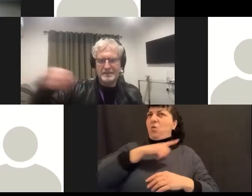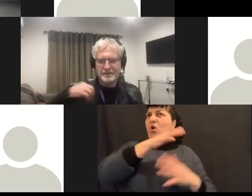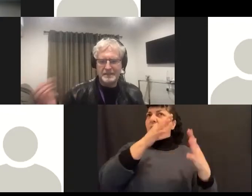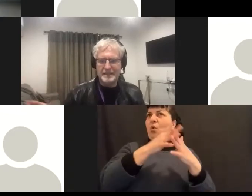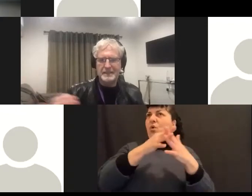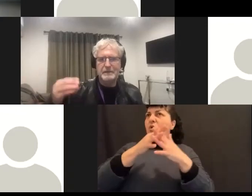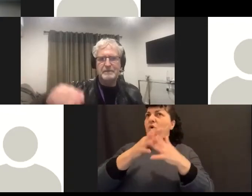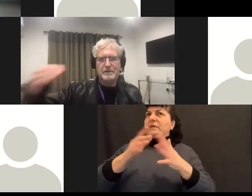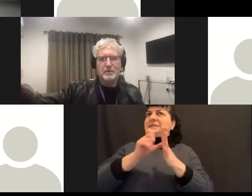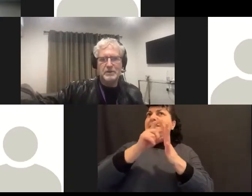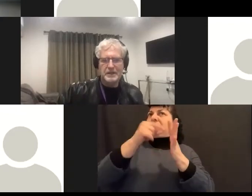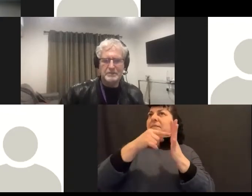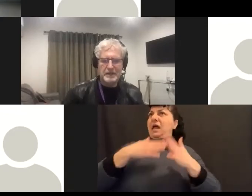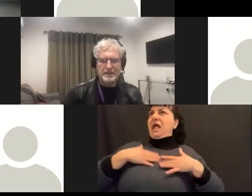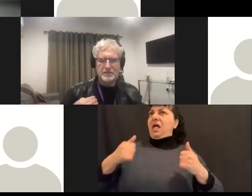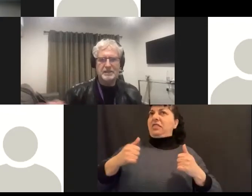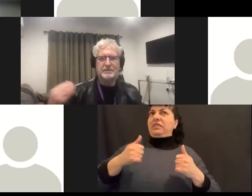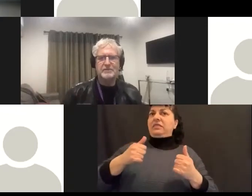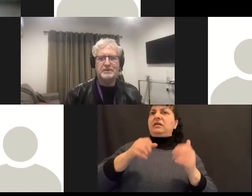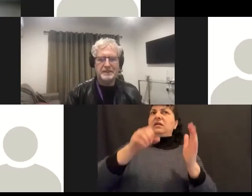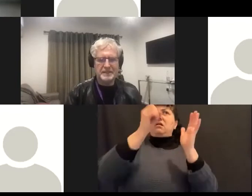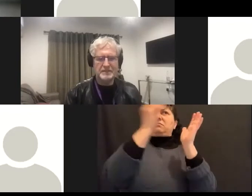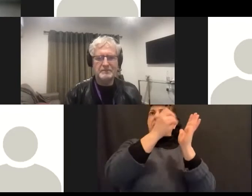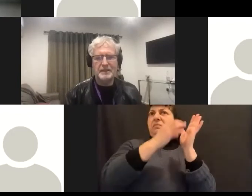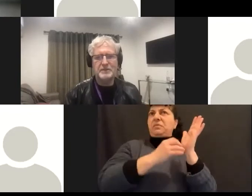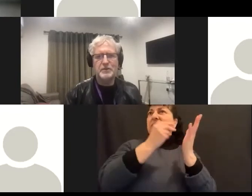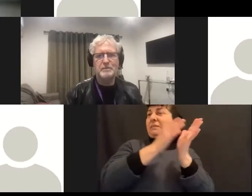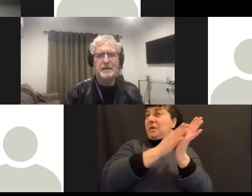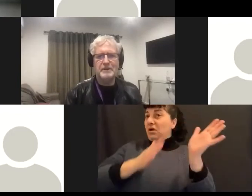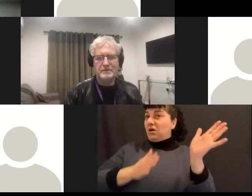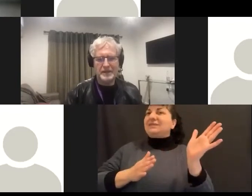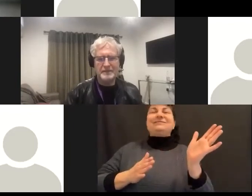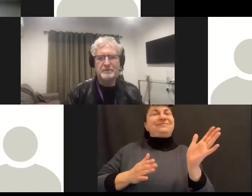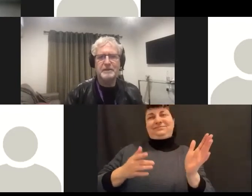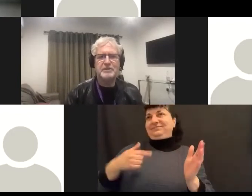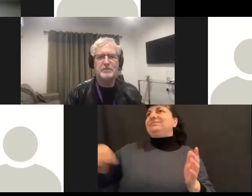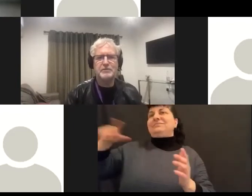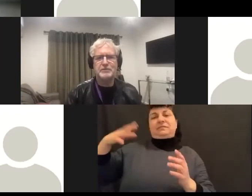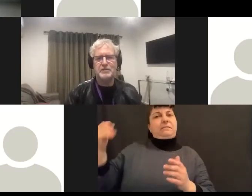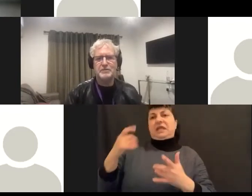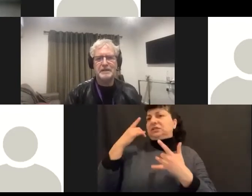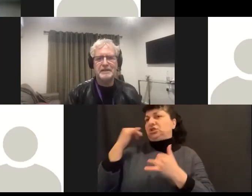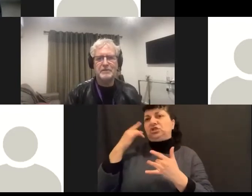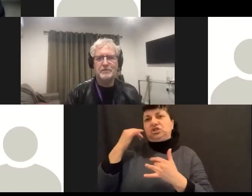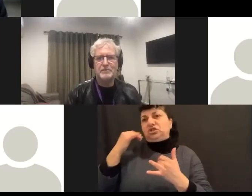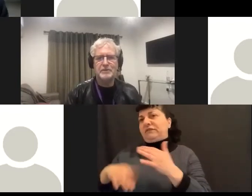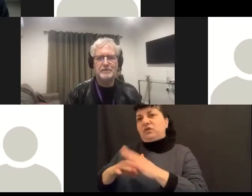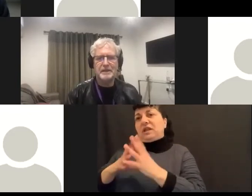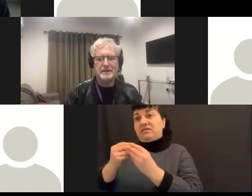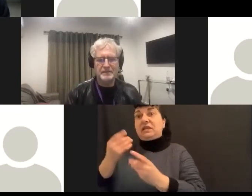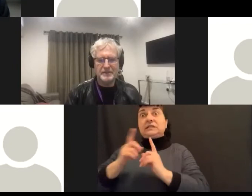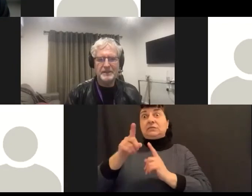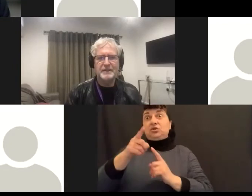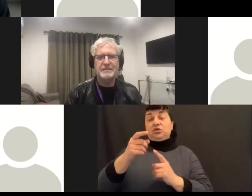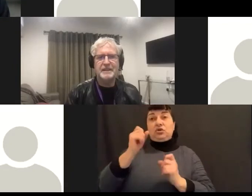sites and get them up in an organized way and check that all the details are right. So you may well find information through social media or through word of